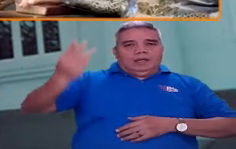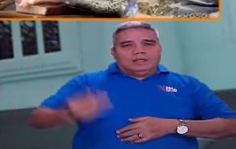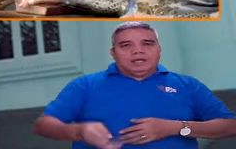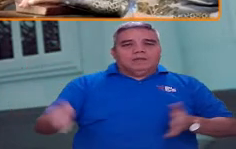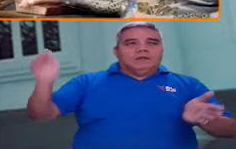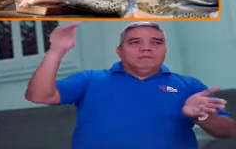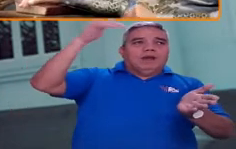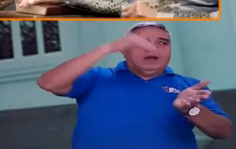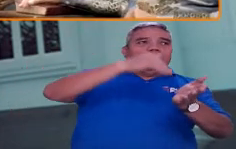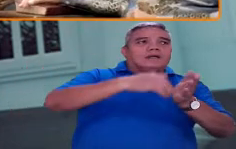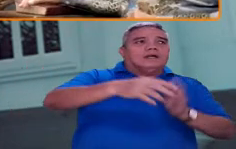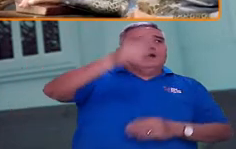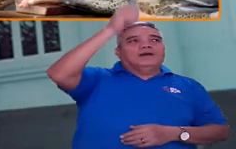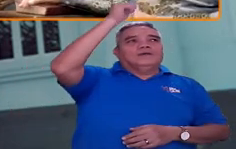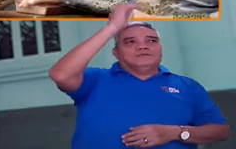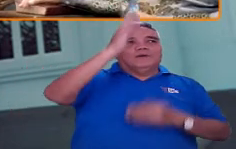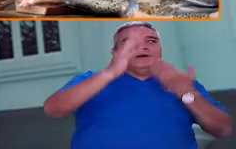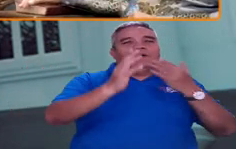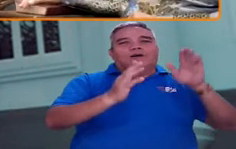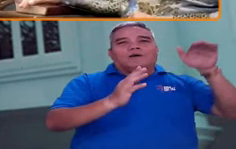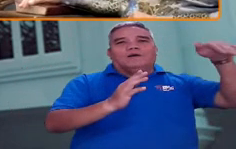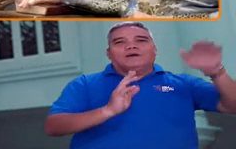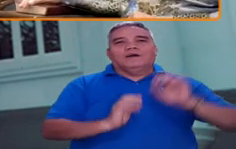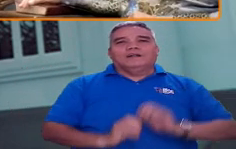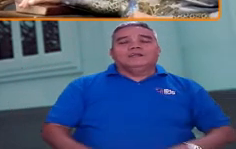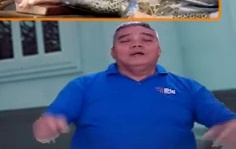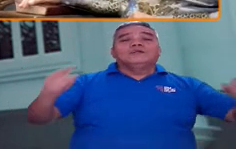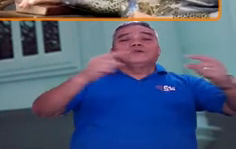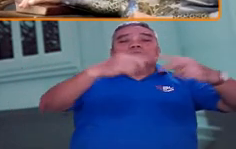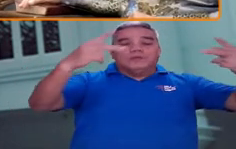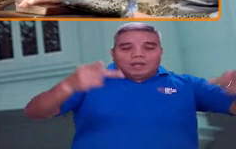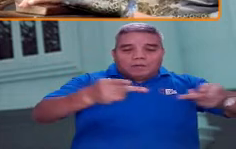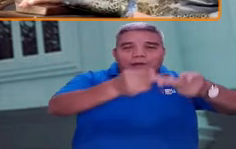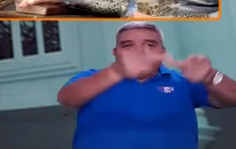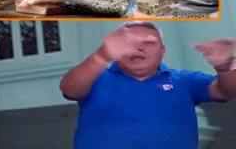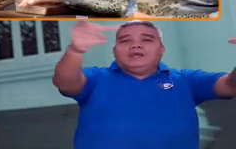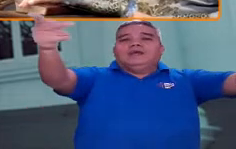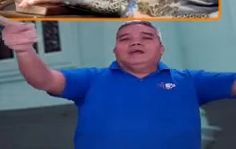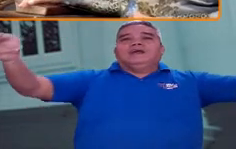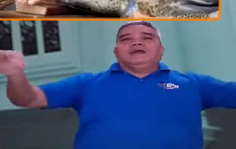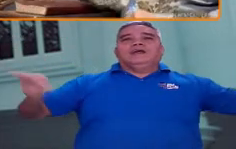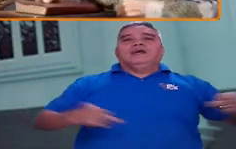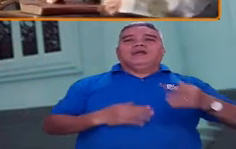and welcome them back to His fold. To the